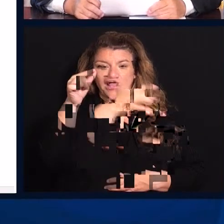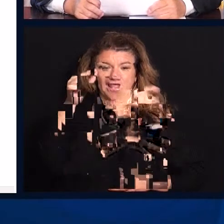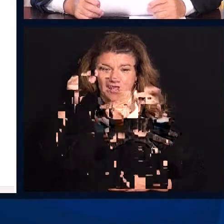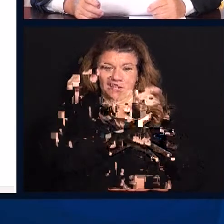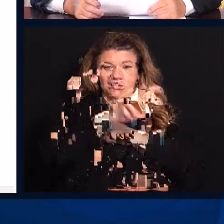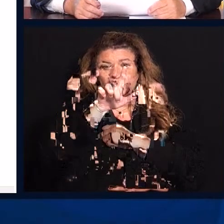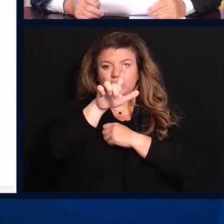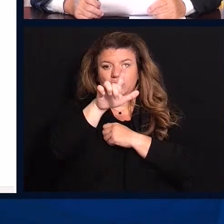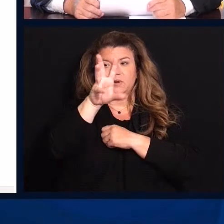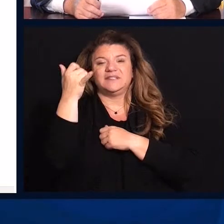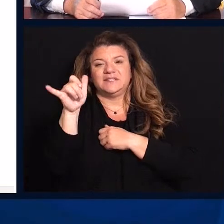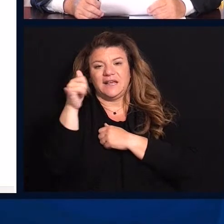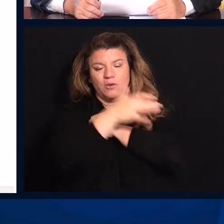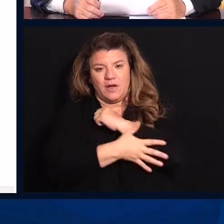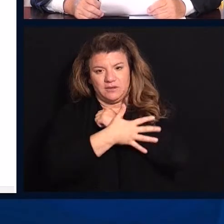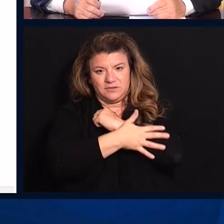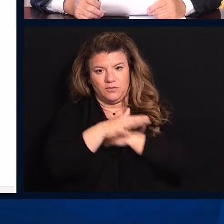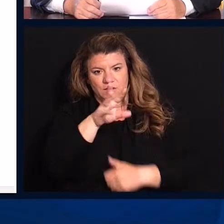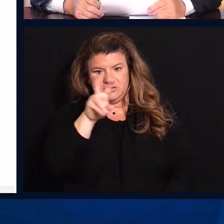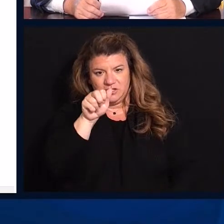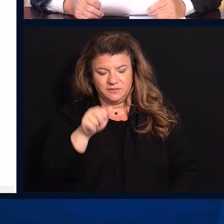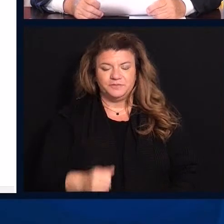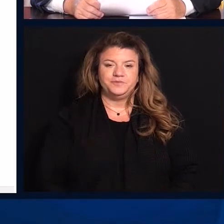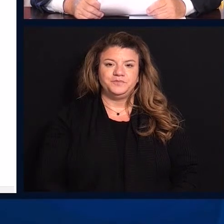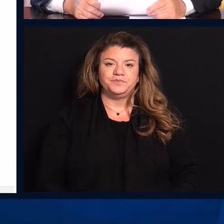yellow counties in West Virginia.